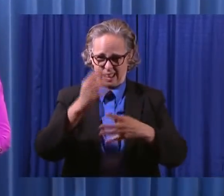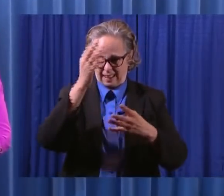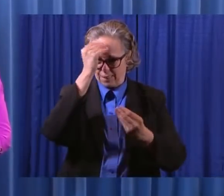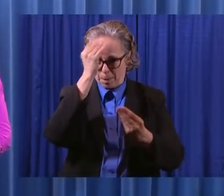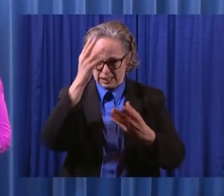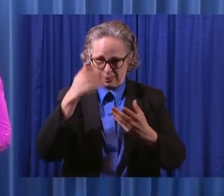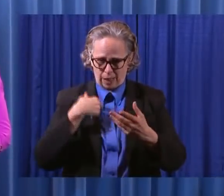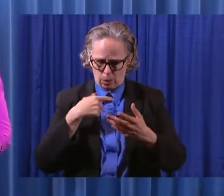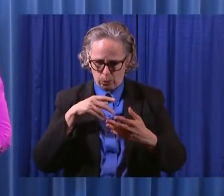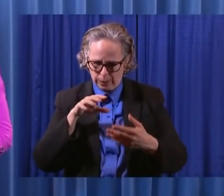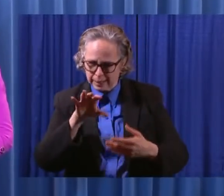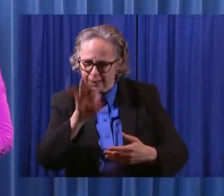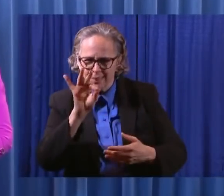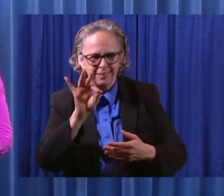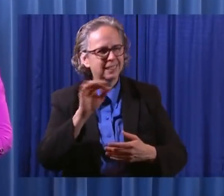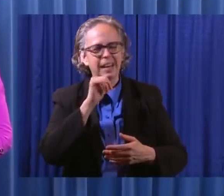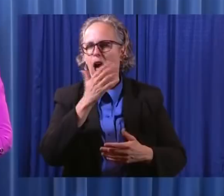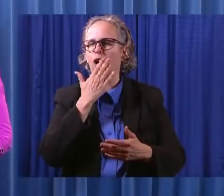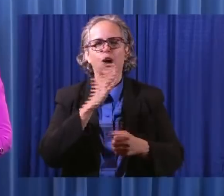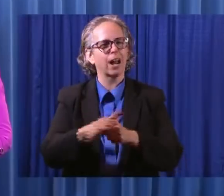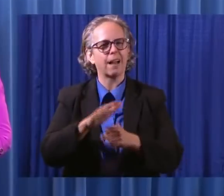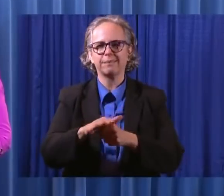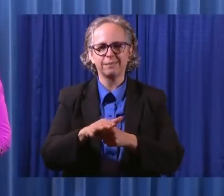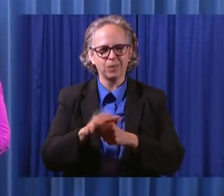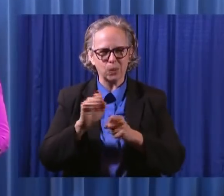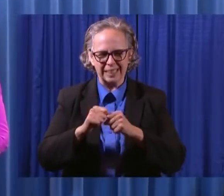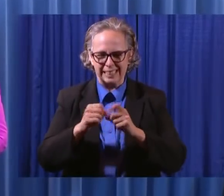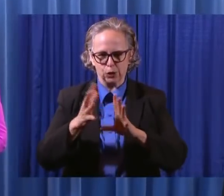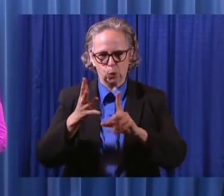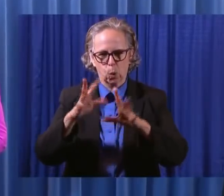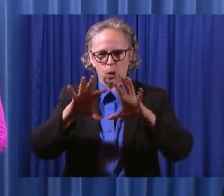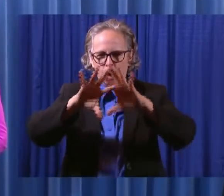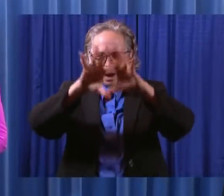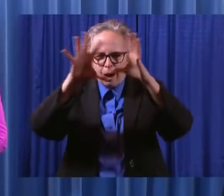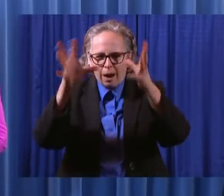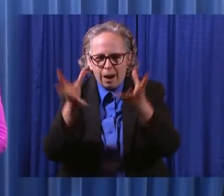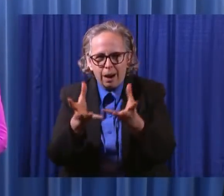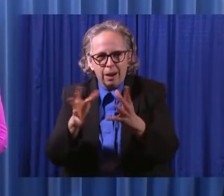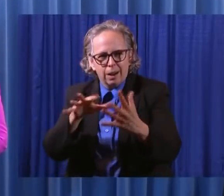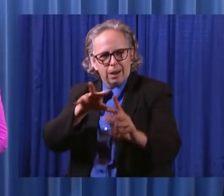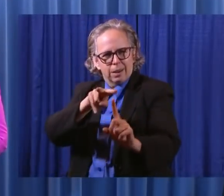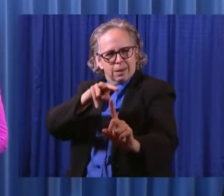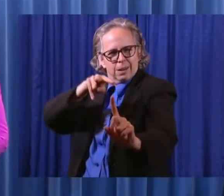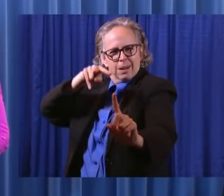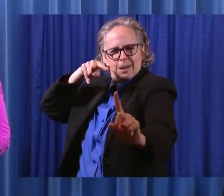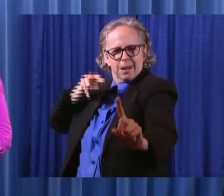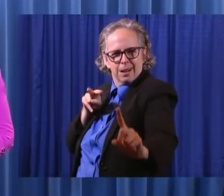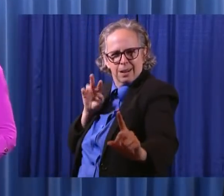an average, you know, and kind of see where that average is going and what the movement is.